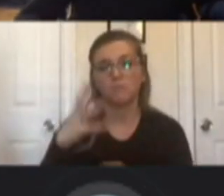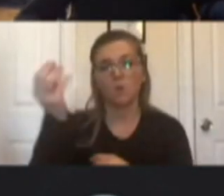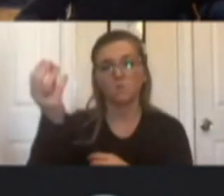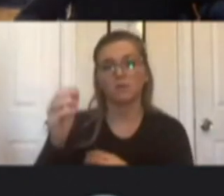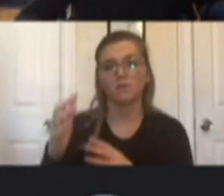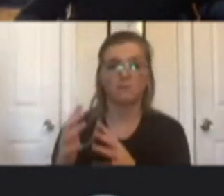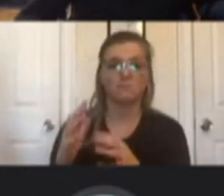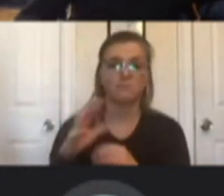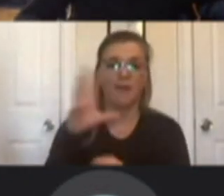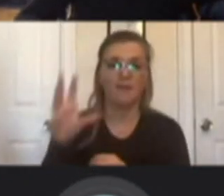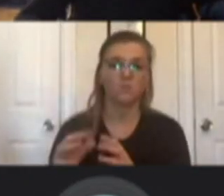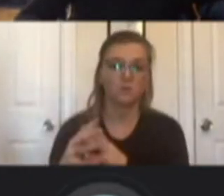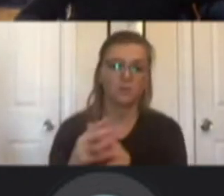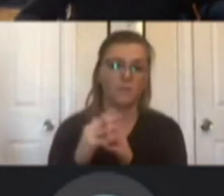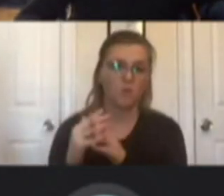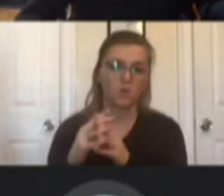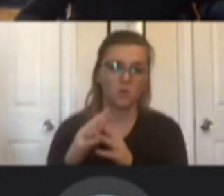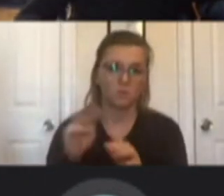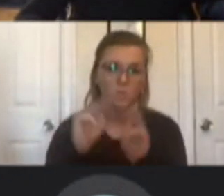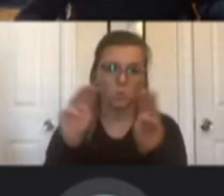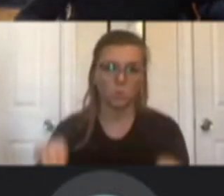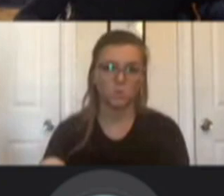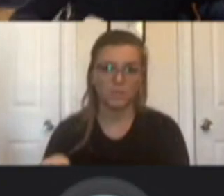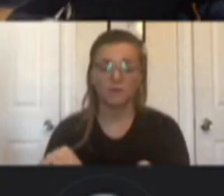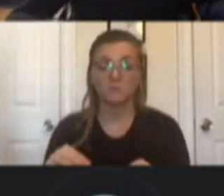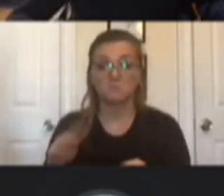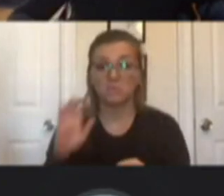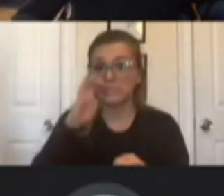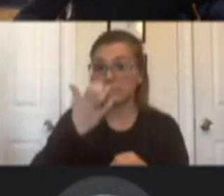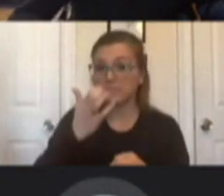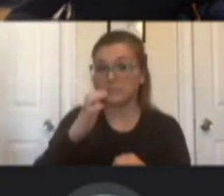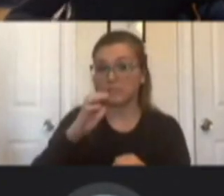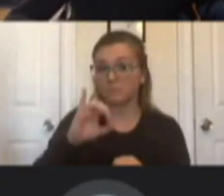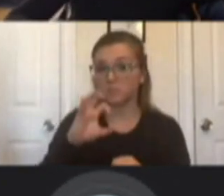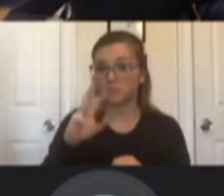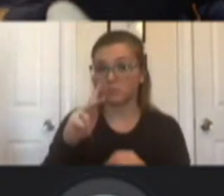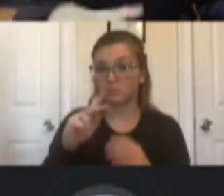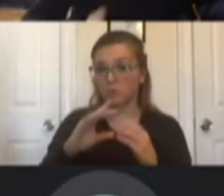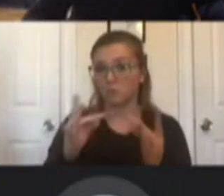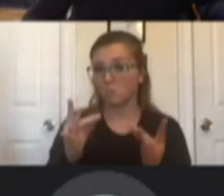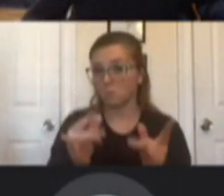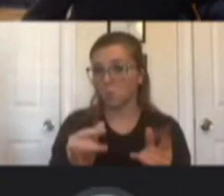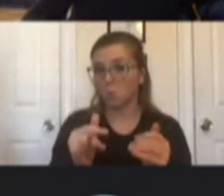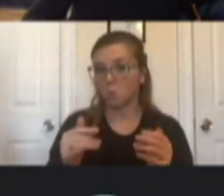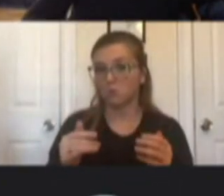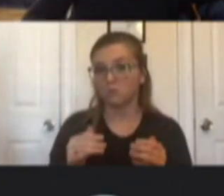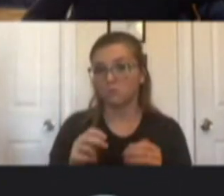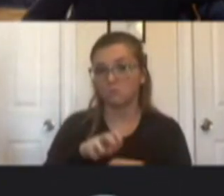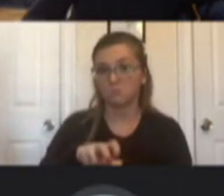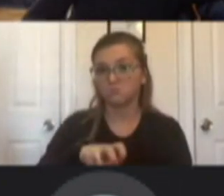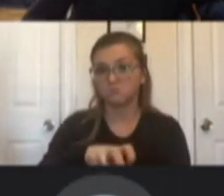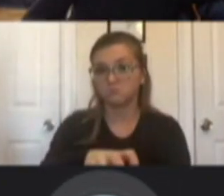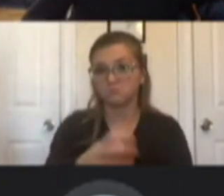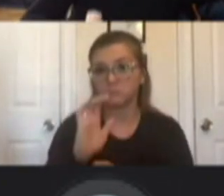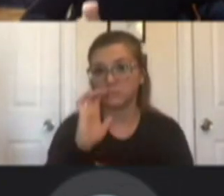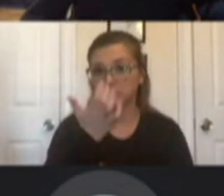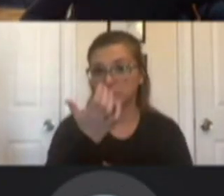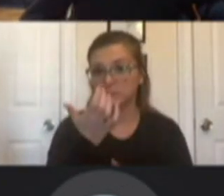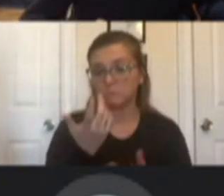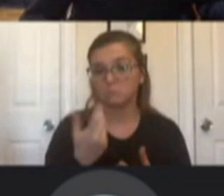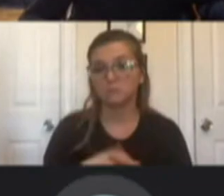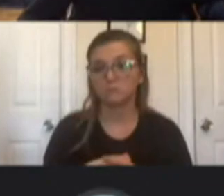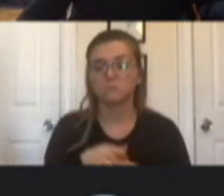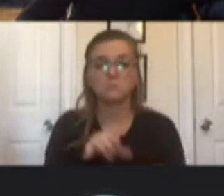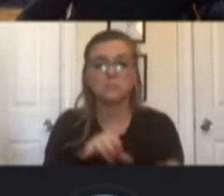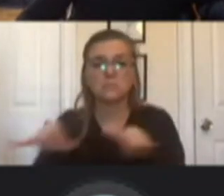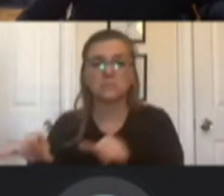and the brick, there's no seams or joints. You can even, the way they're placed in, it's like being on a